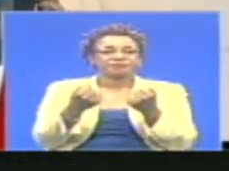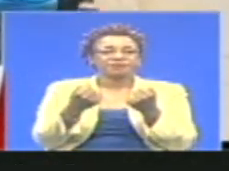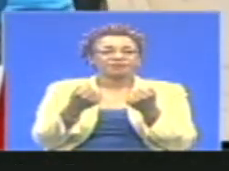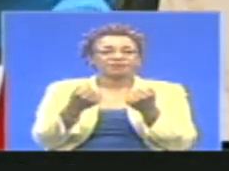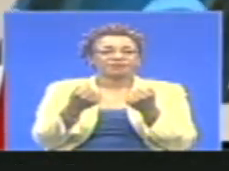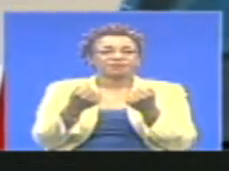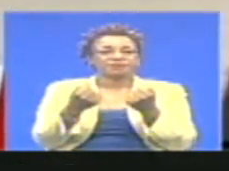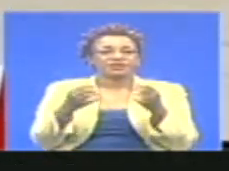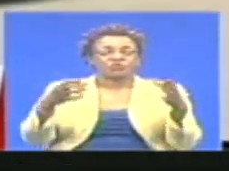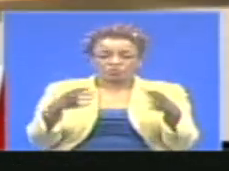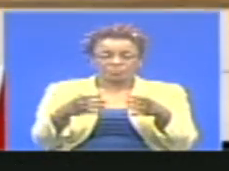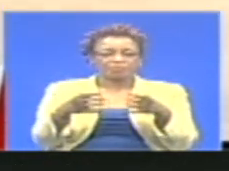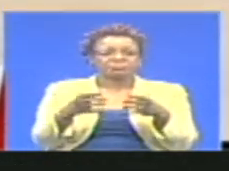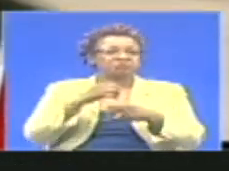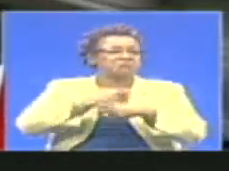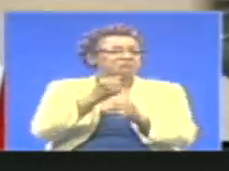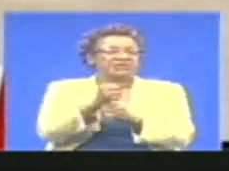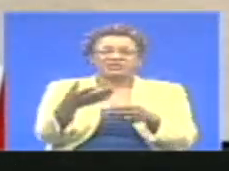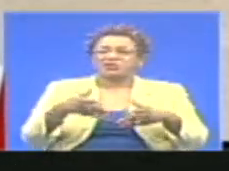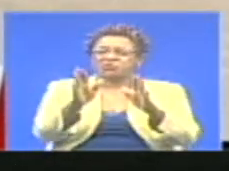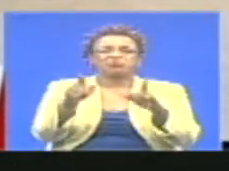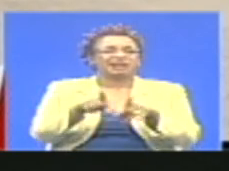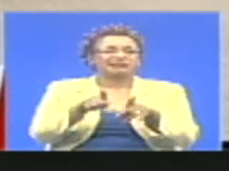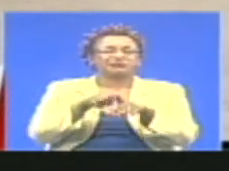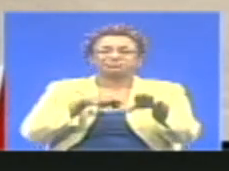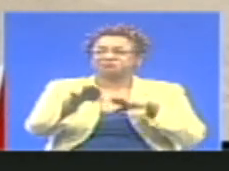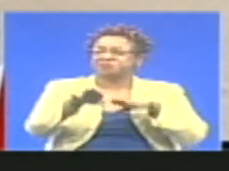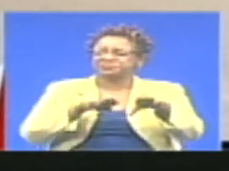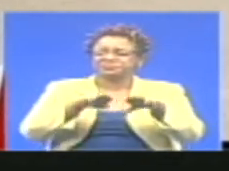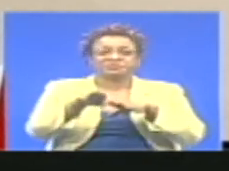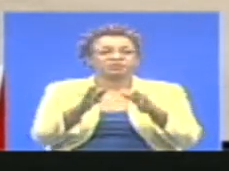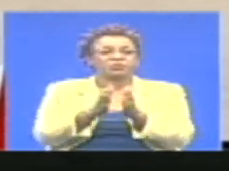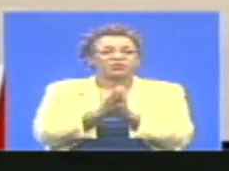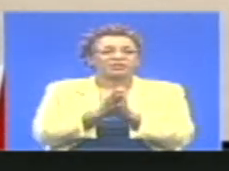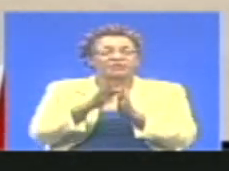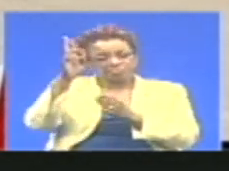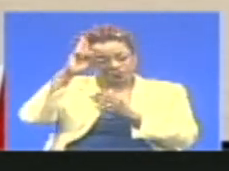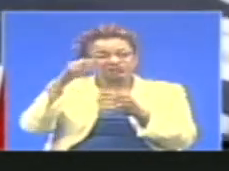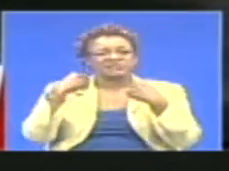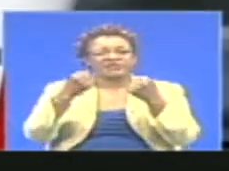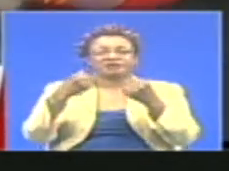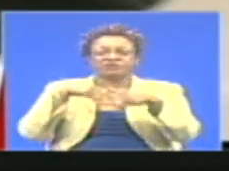The group turned the road into a street race, with a police car giving the chase.